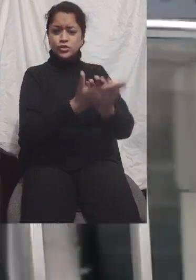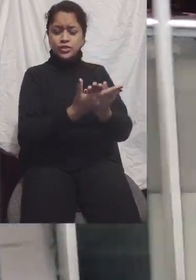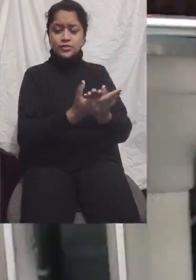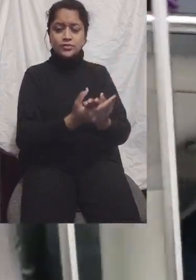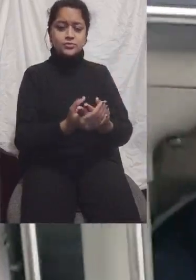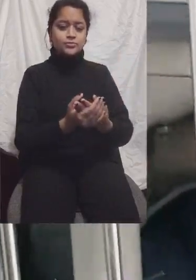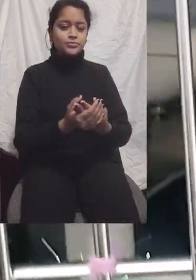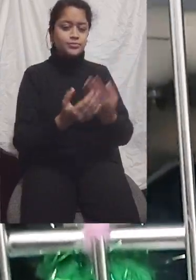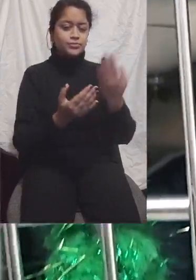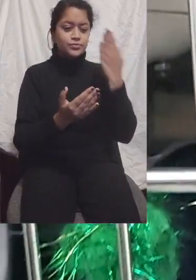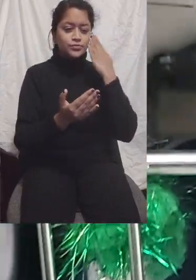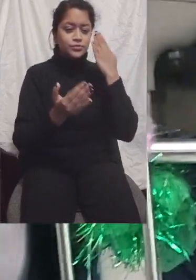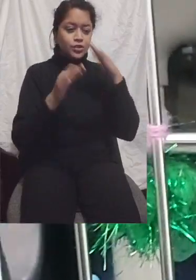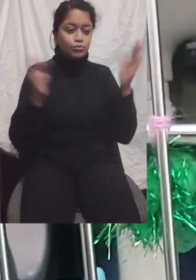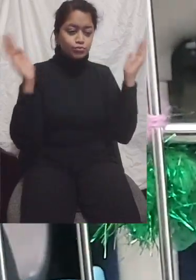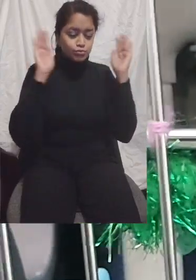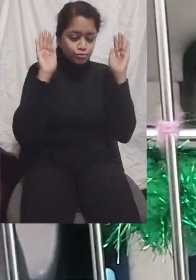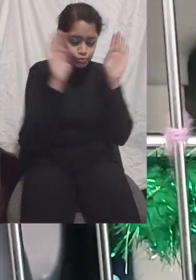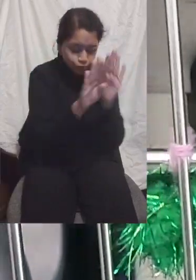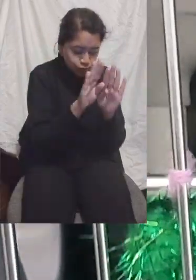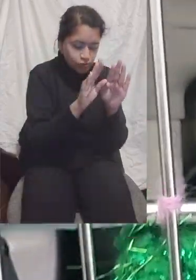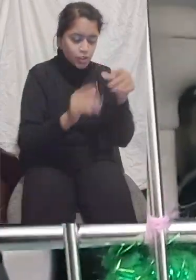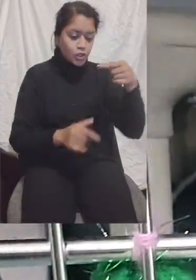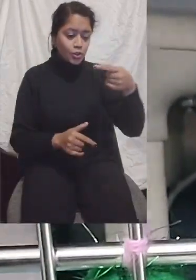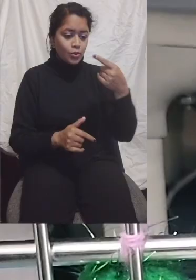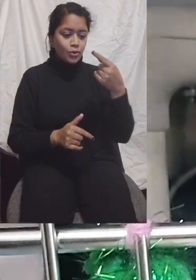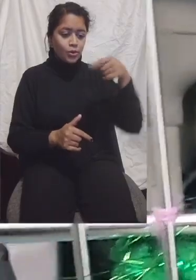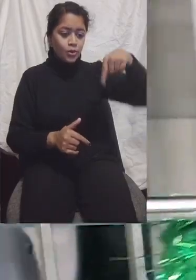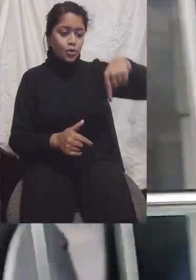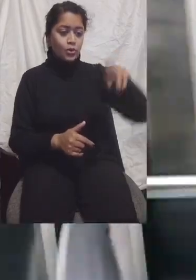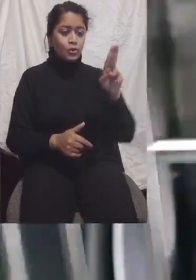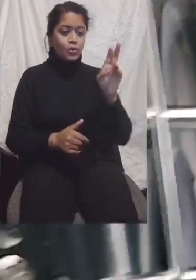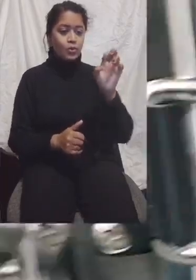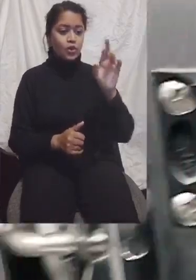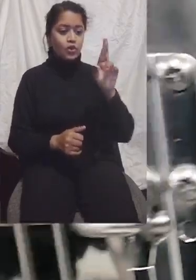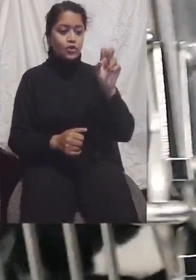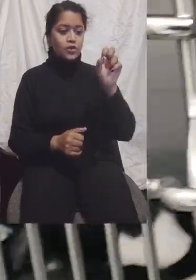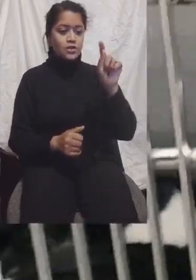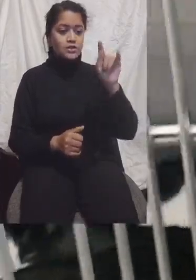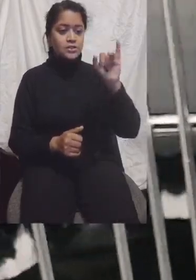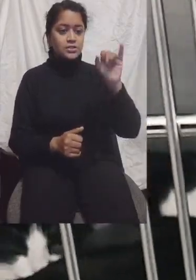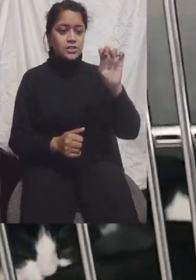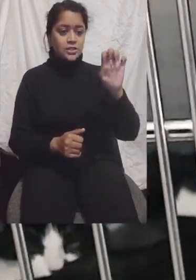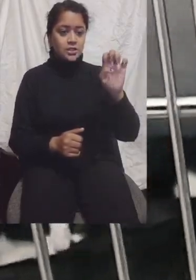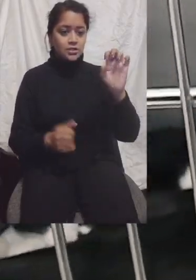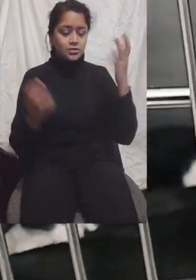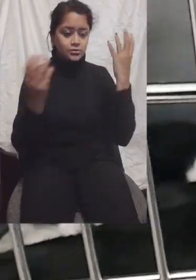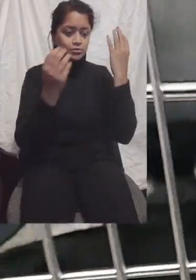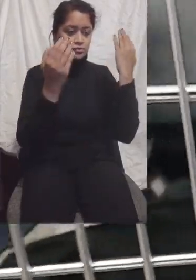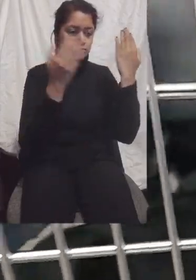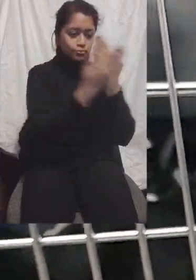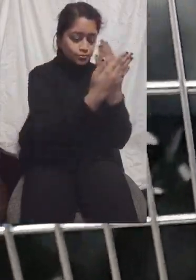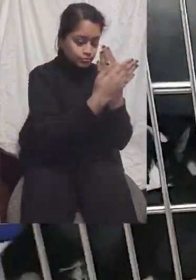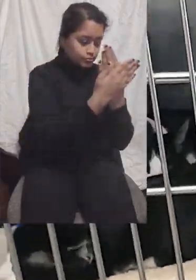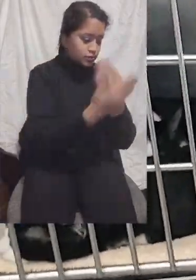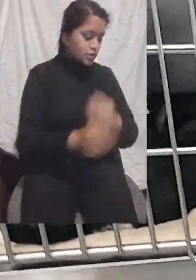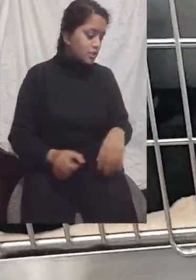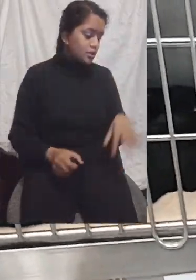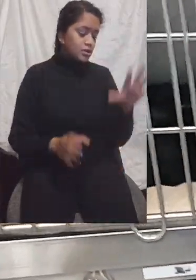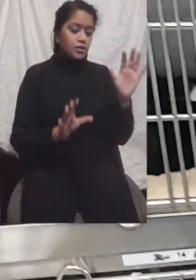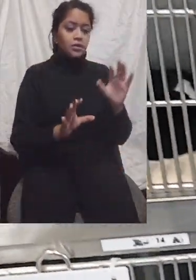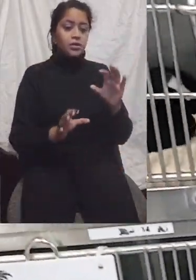The first 2 weeks, they go into quarantine. The same with the dogs and the puppies. We have a special room